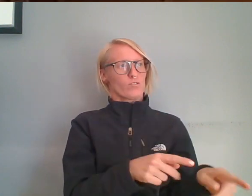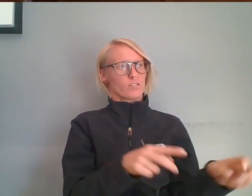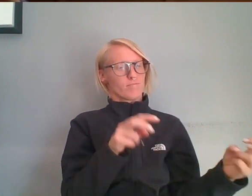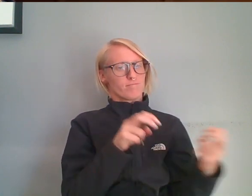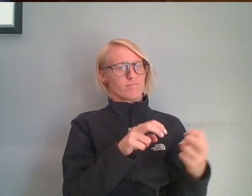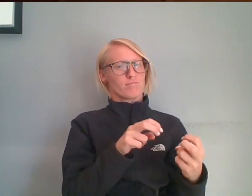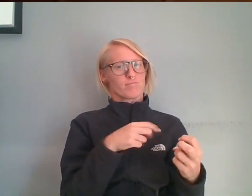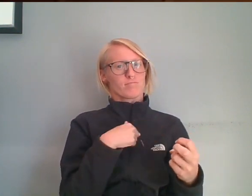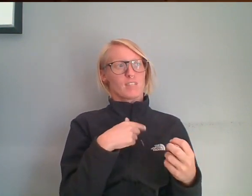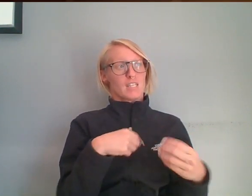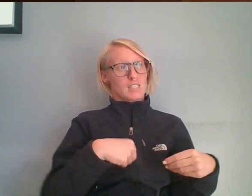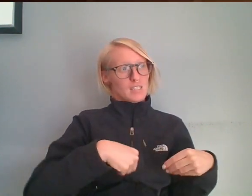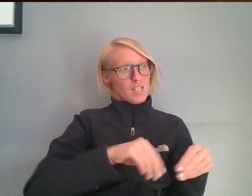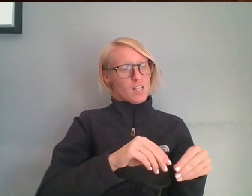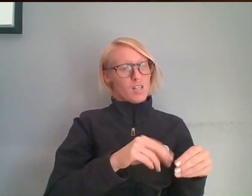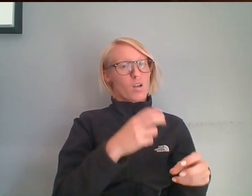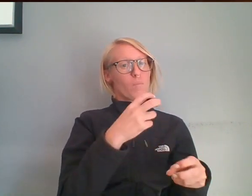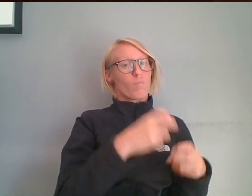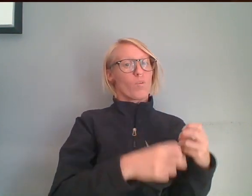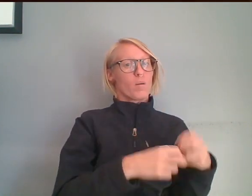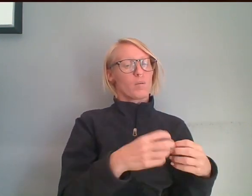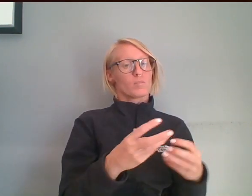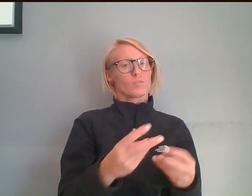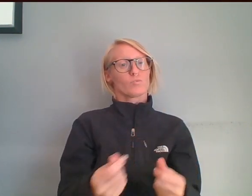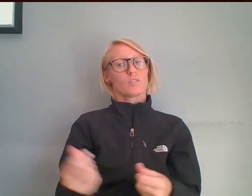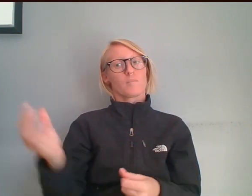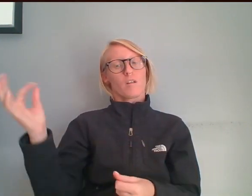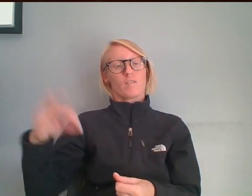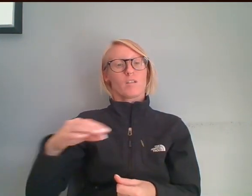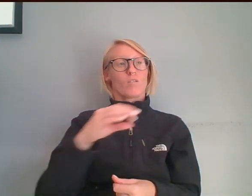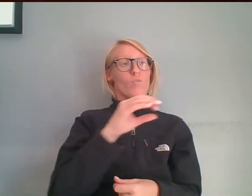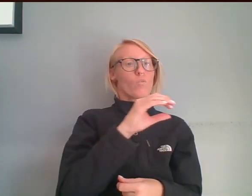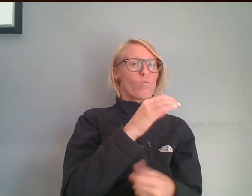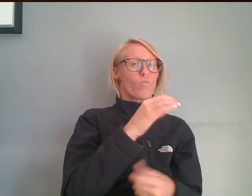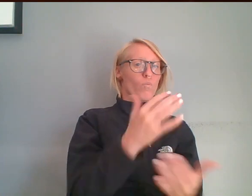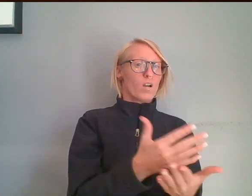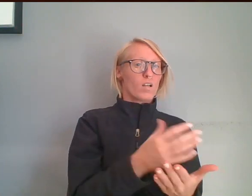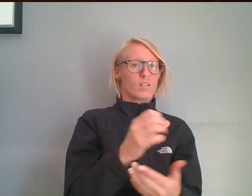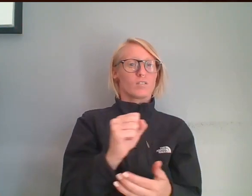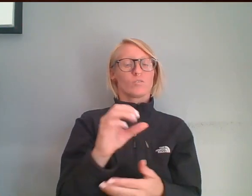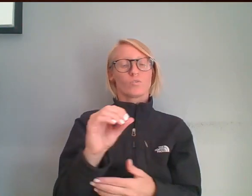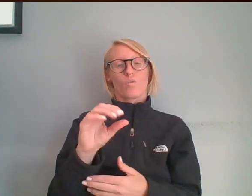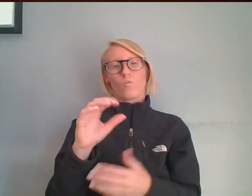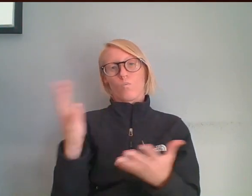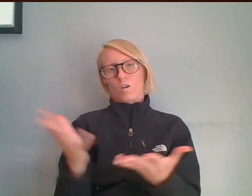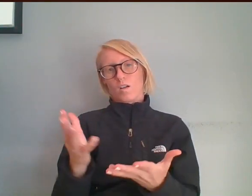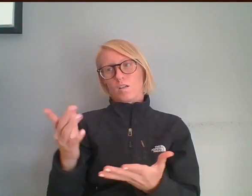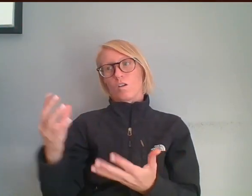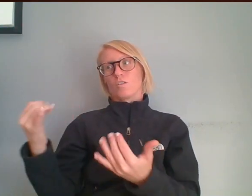using problem, solution, benefit, or what, so what, now what. Please begin.